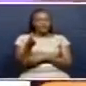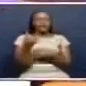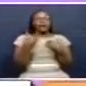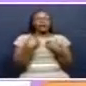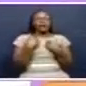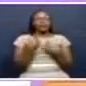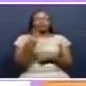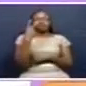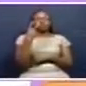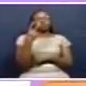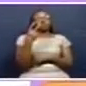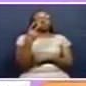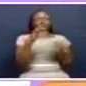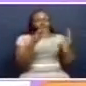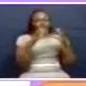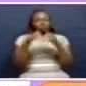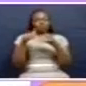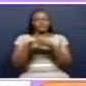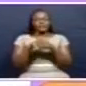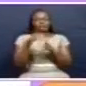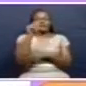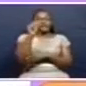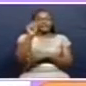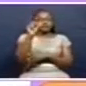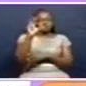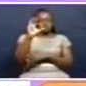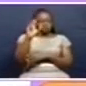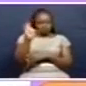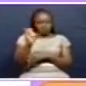Article 126. But if you read again Article